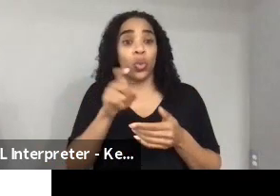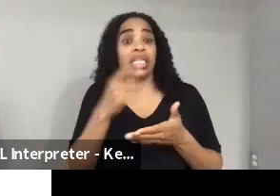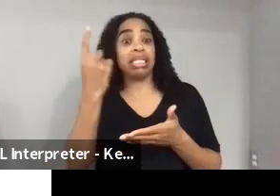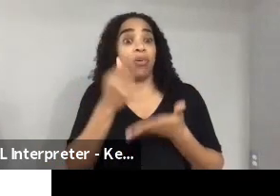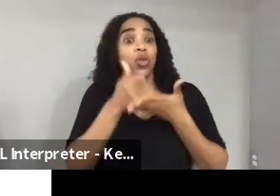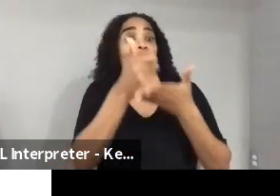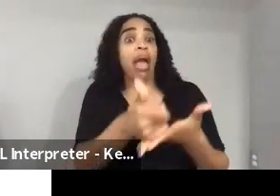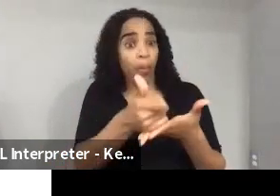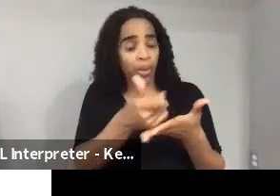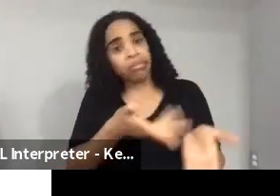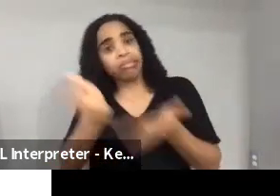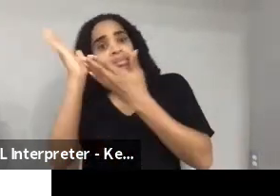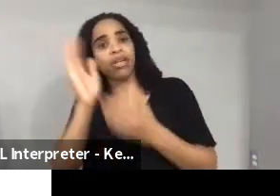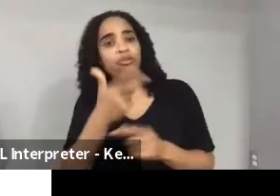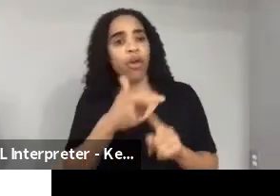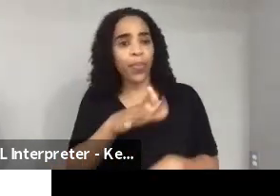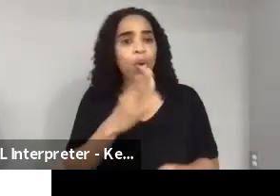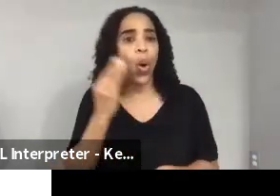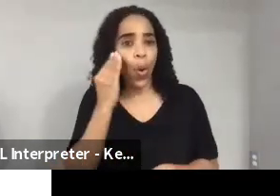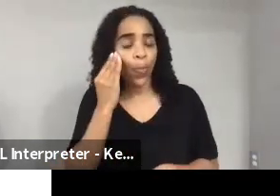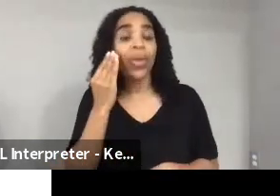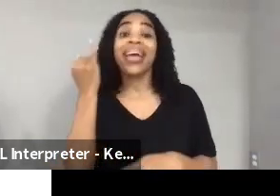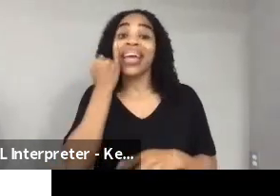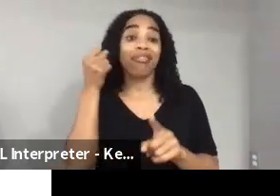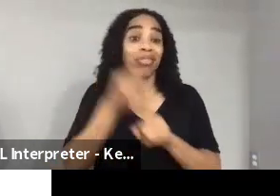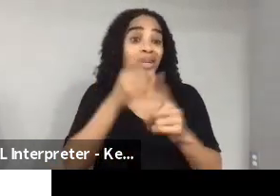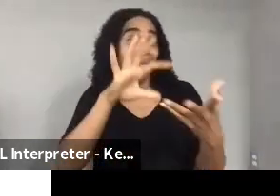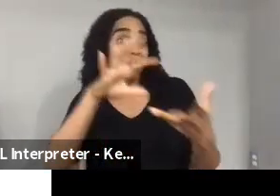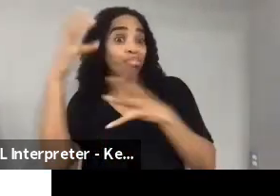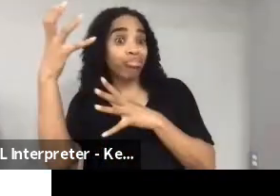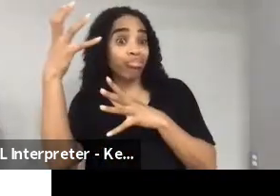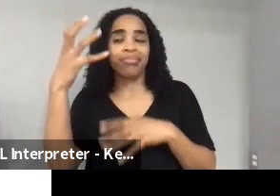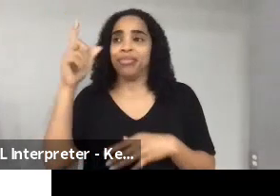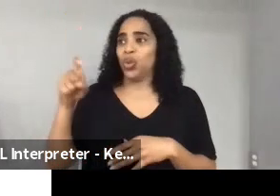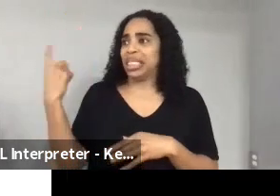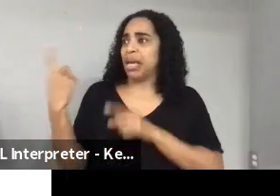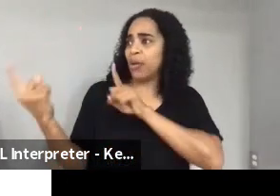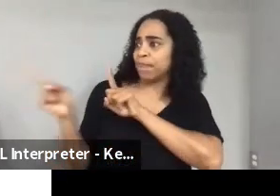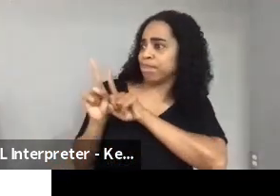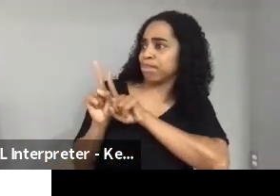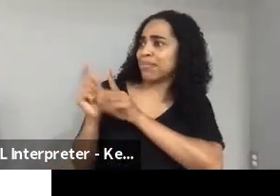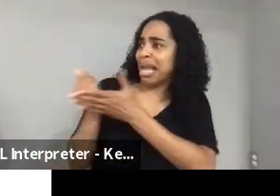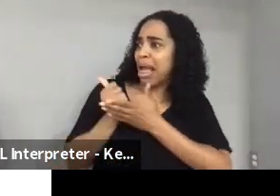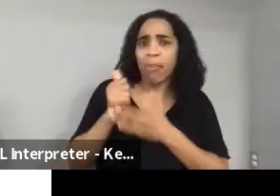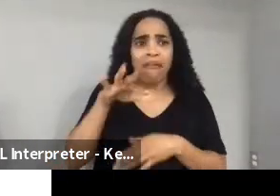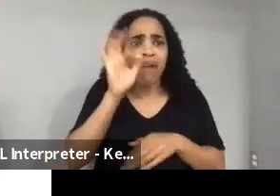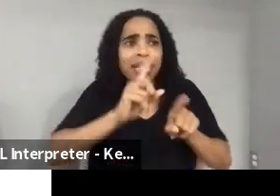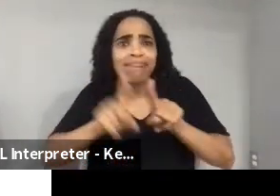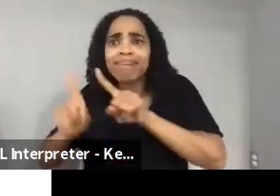home. And definitely after a disaster, you need an advocate or somebody on your side to help you find the resources you